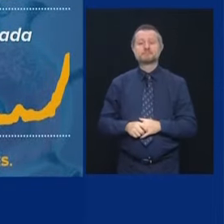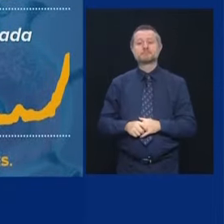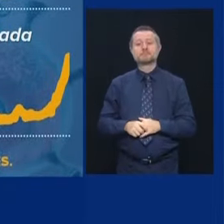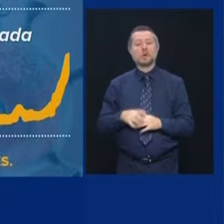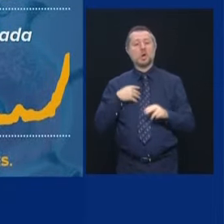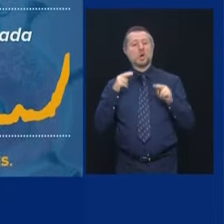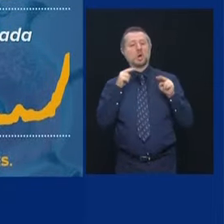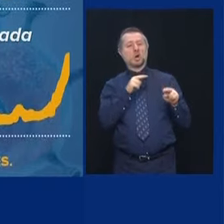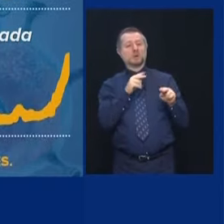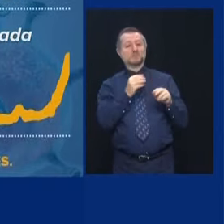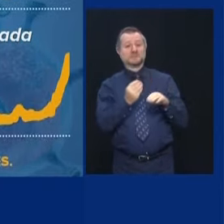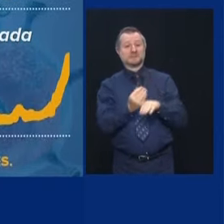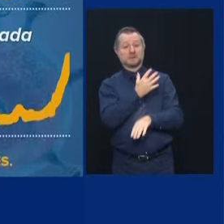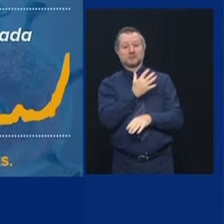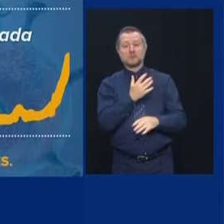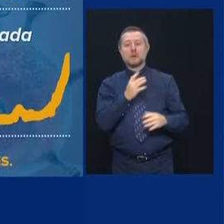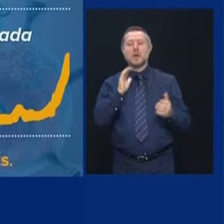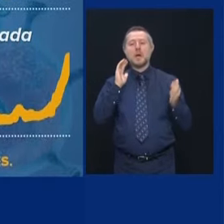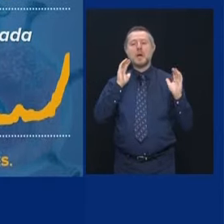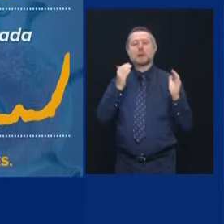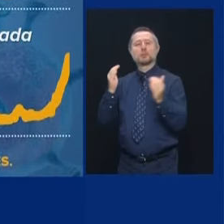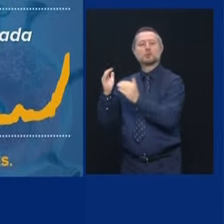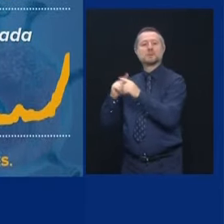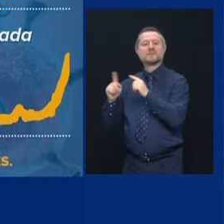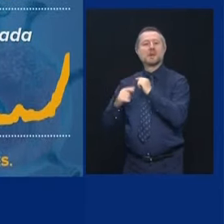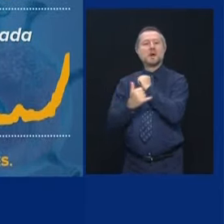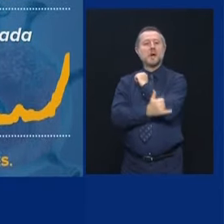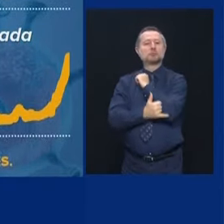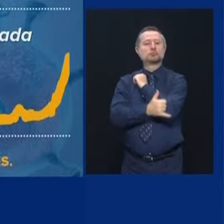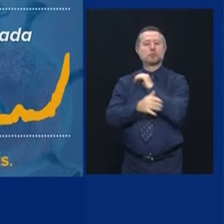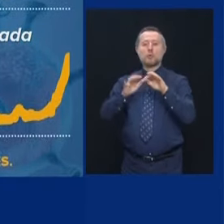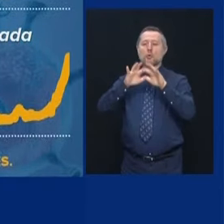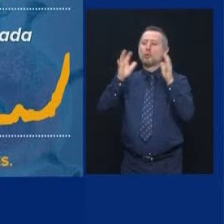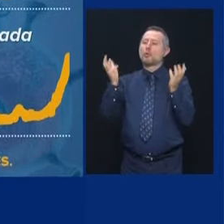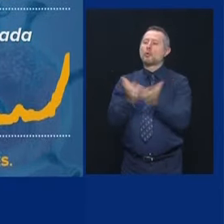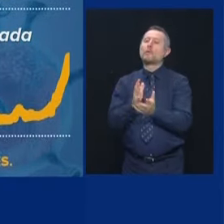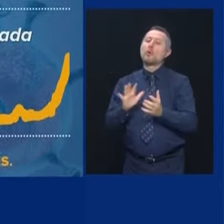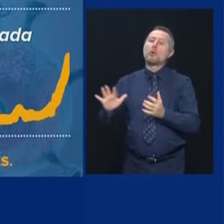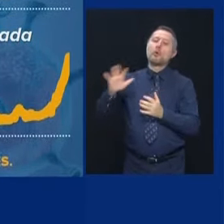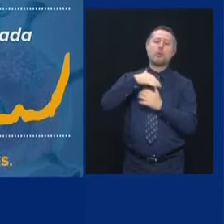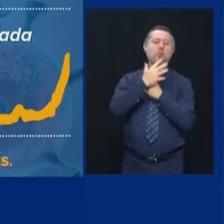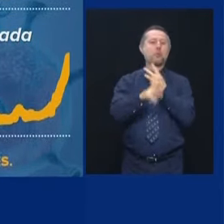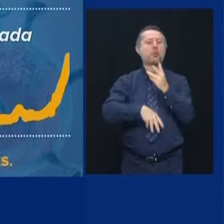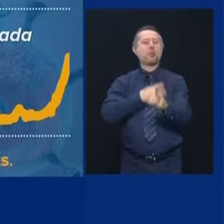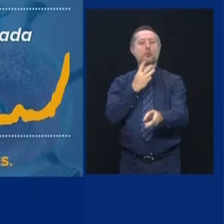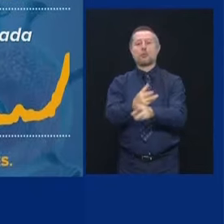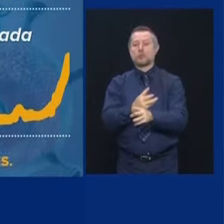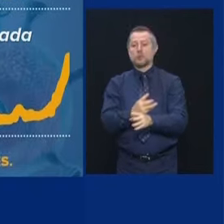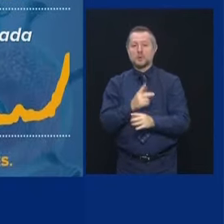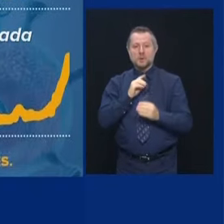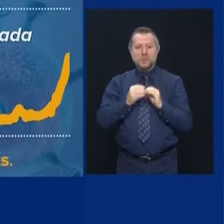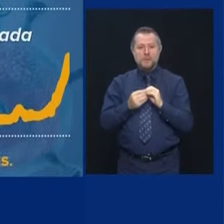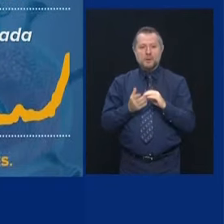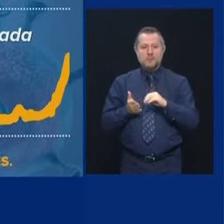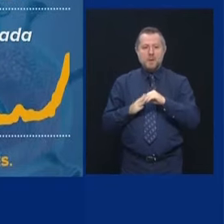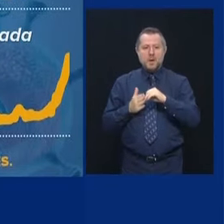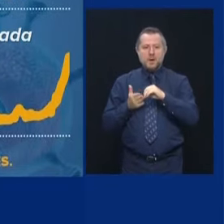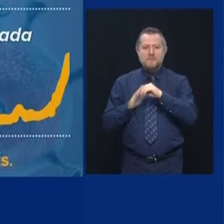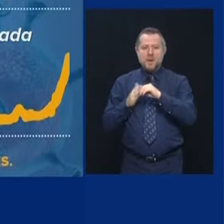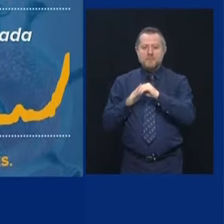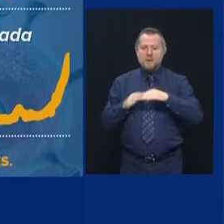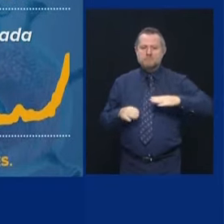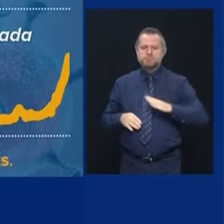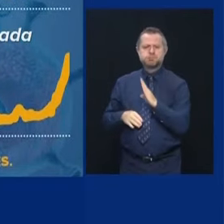Context. All over the globe, the infection rate is going up. All